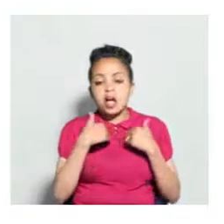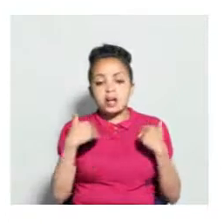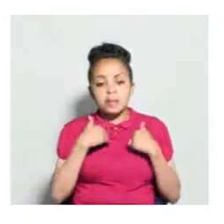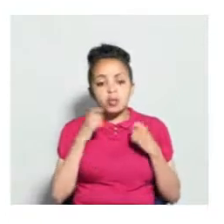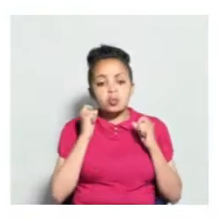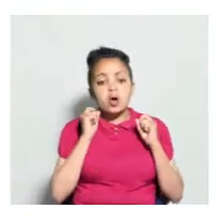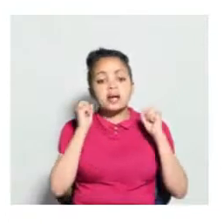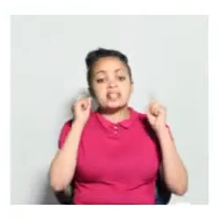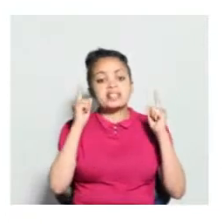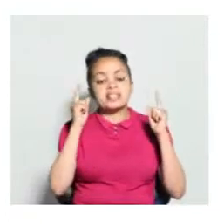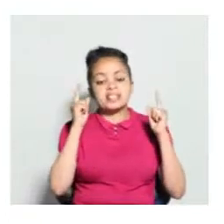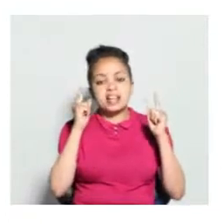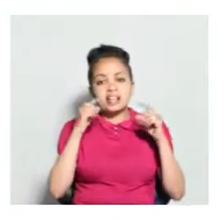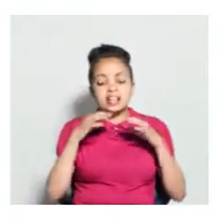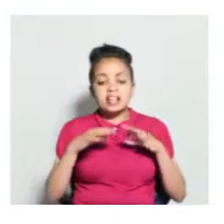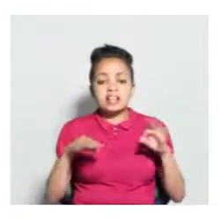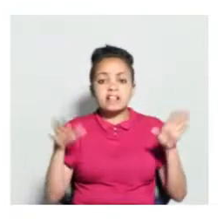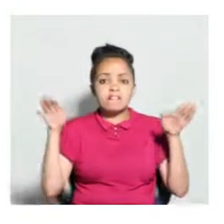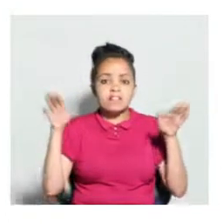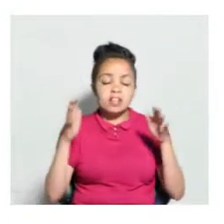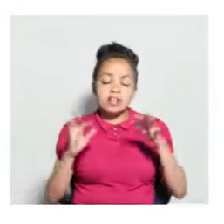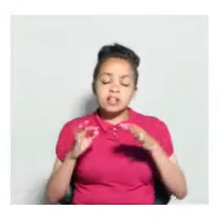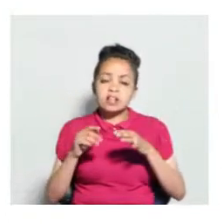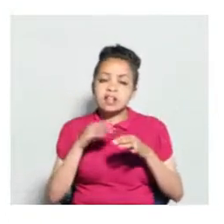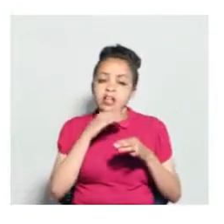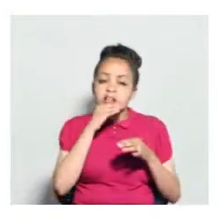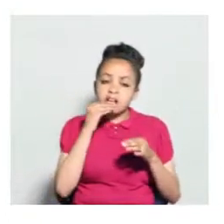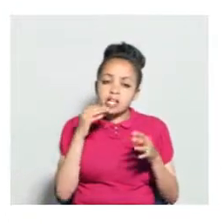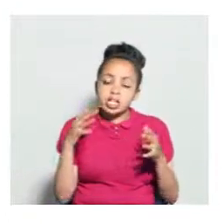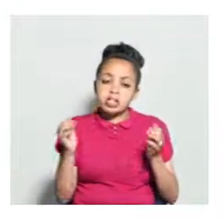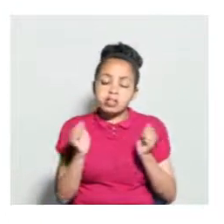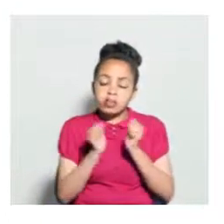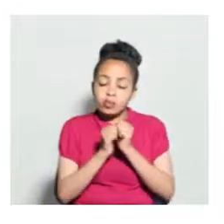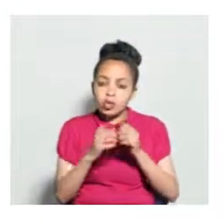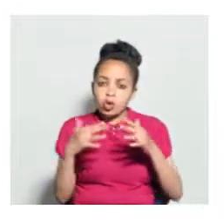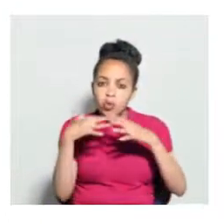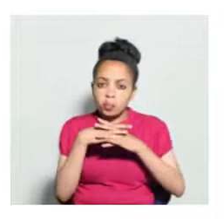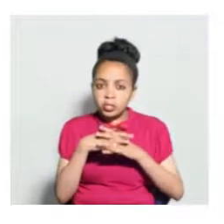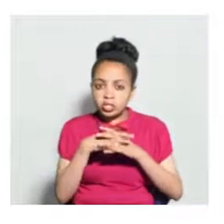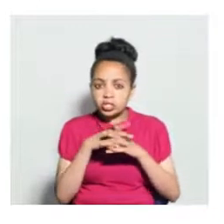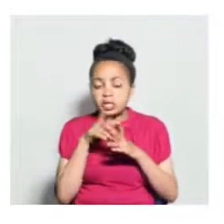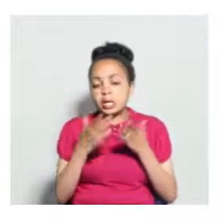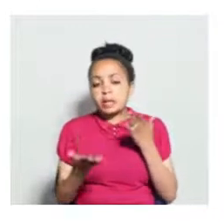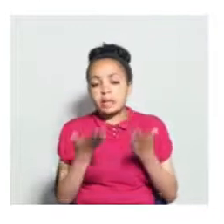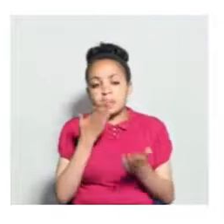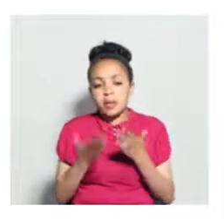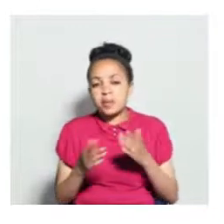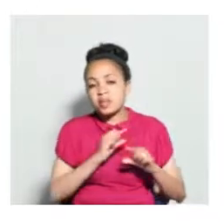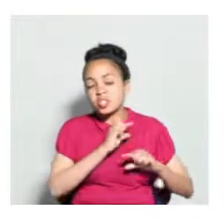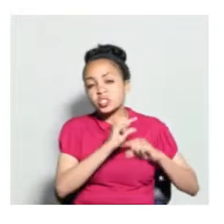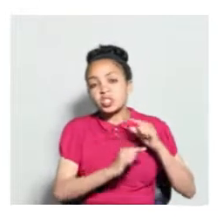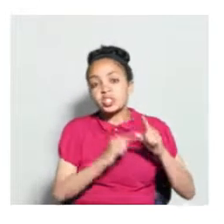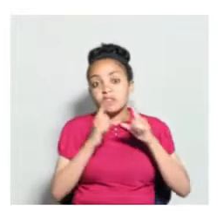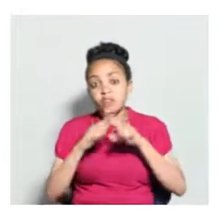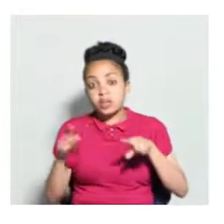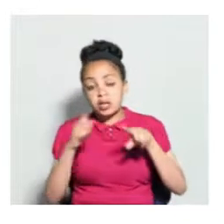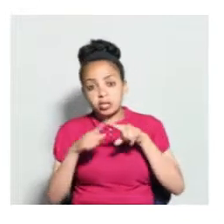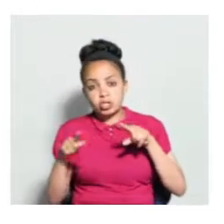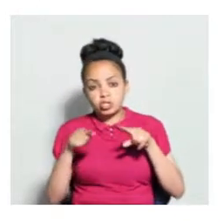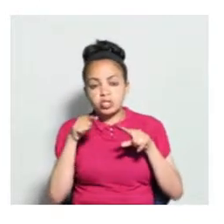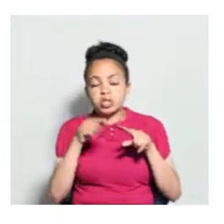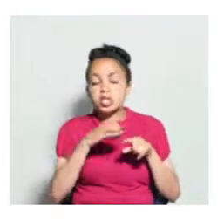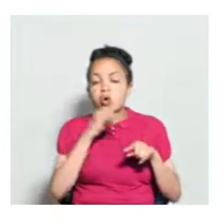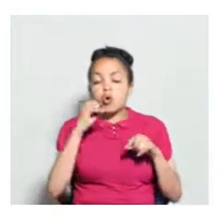understand, as a result of crossover and the recombination, there may be a genetic variability among